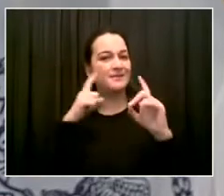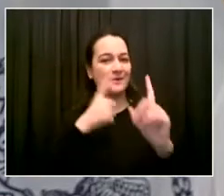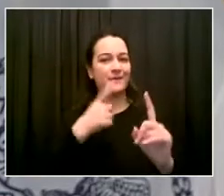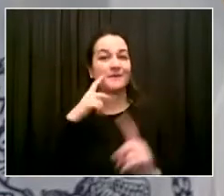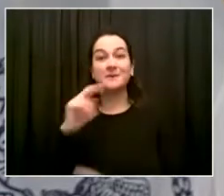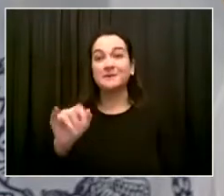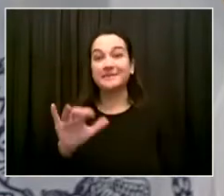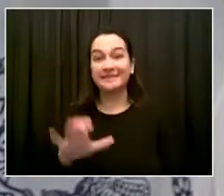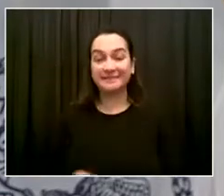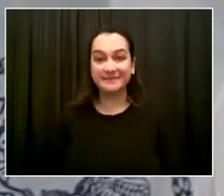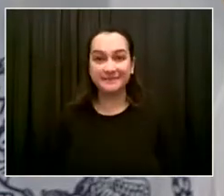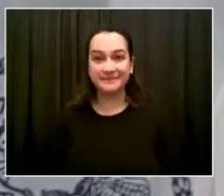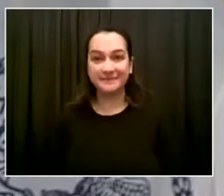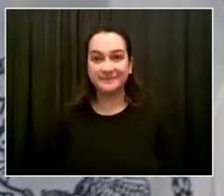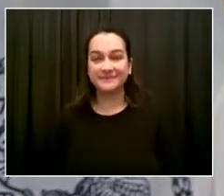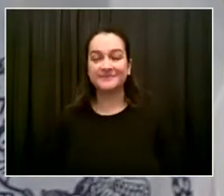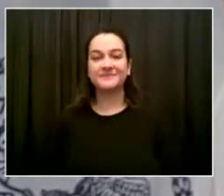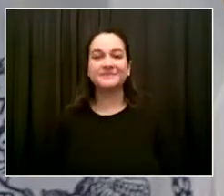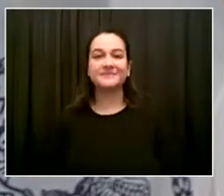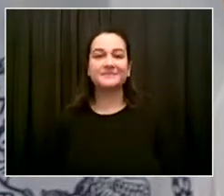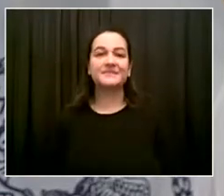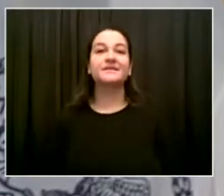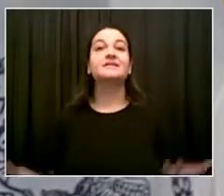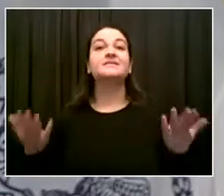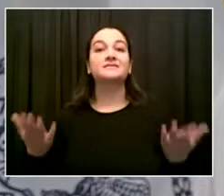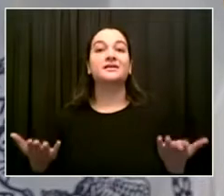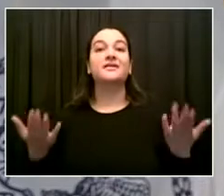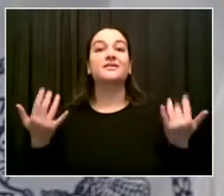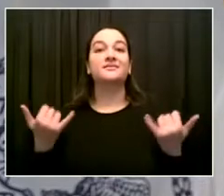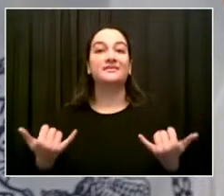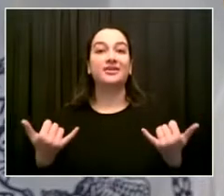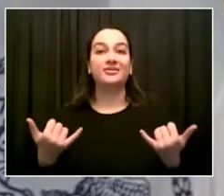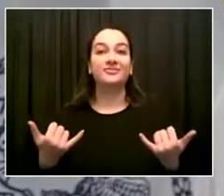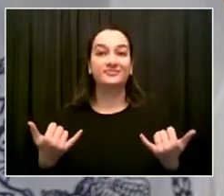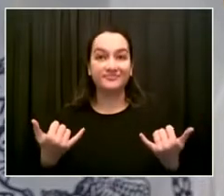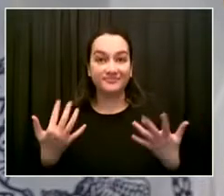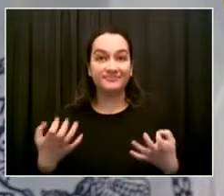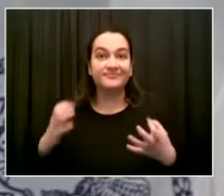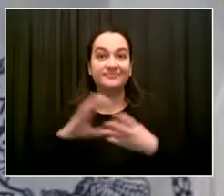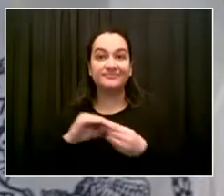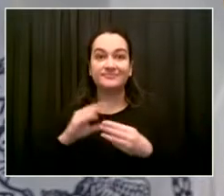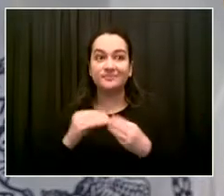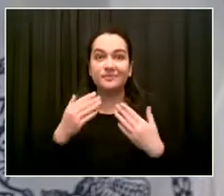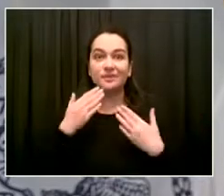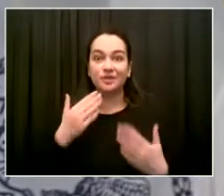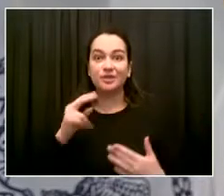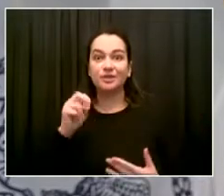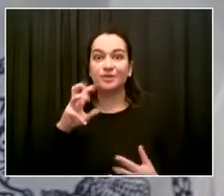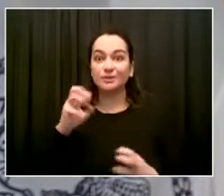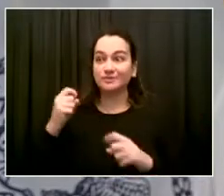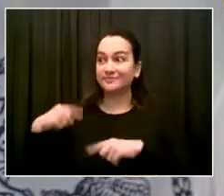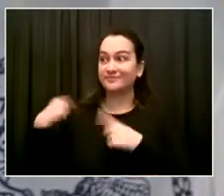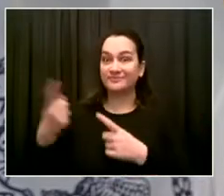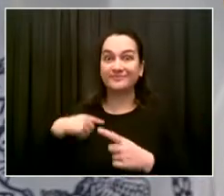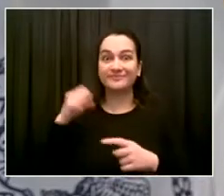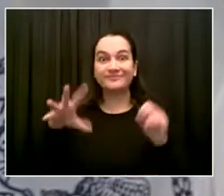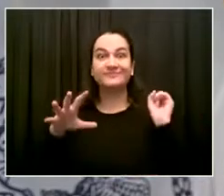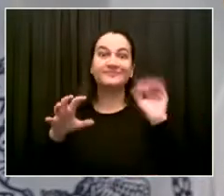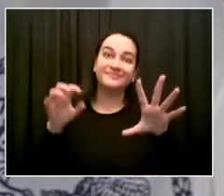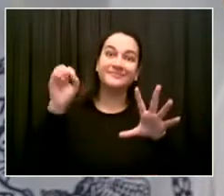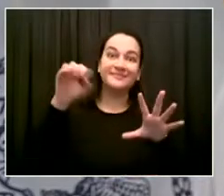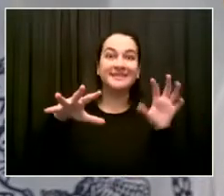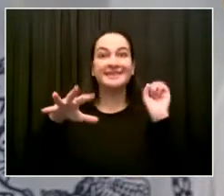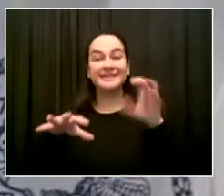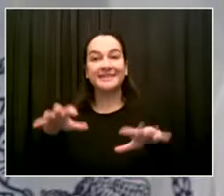lot of good news, a lot of things that really are about our rebirth as a city and our ability to recover. But I want to now talk about